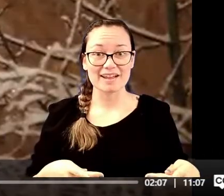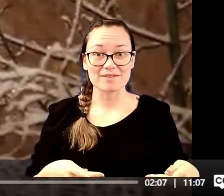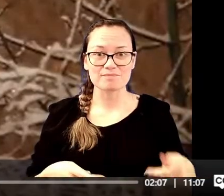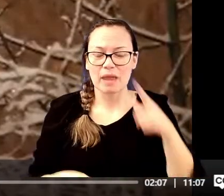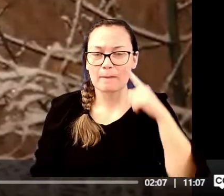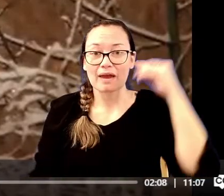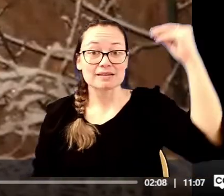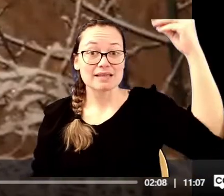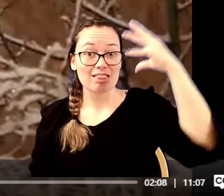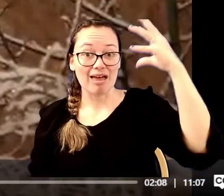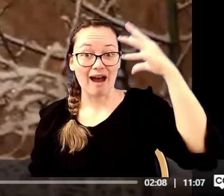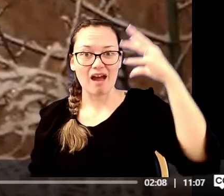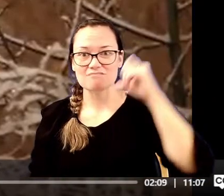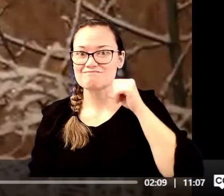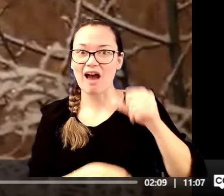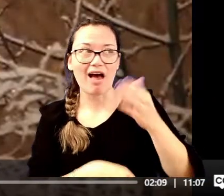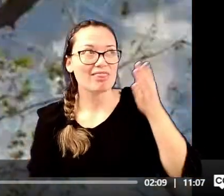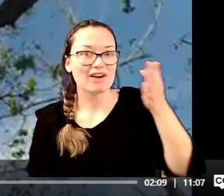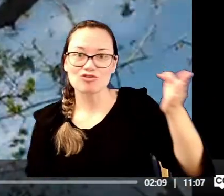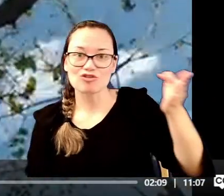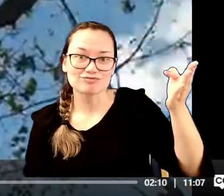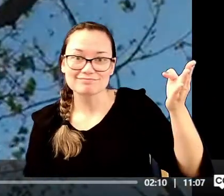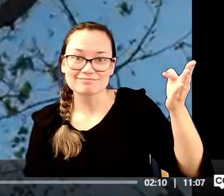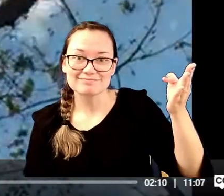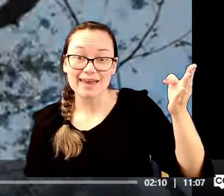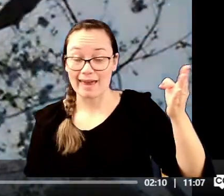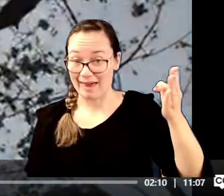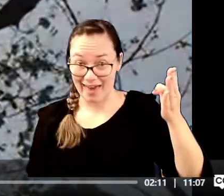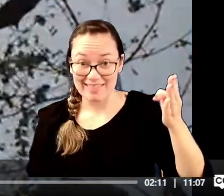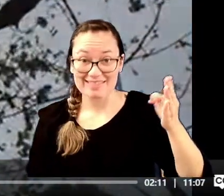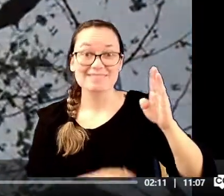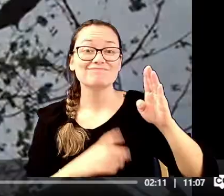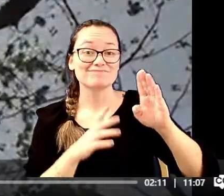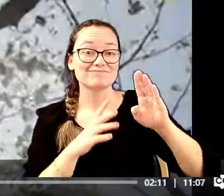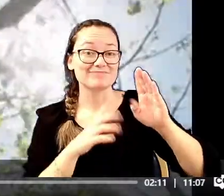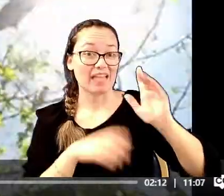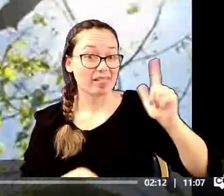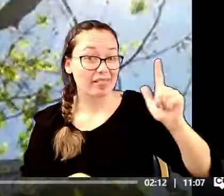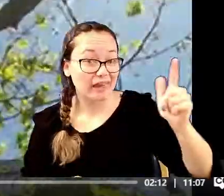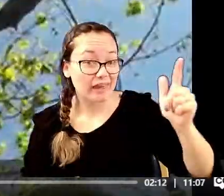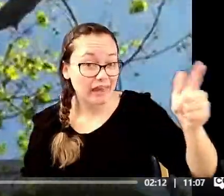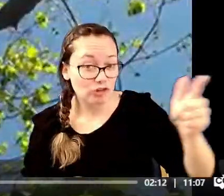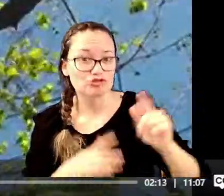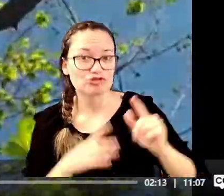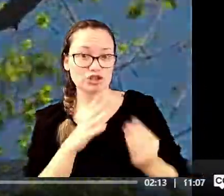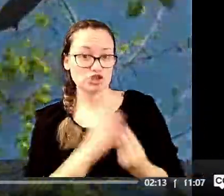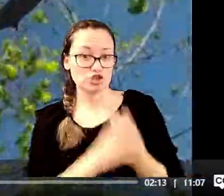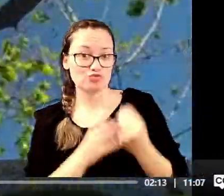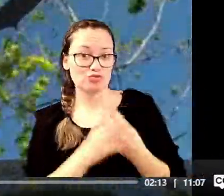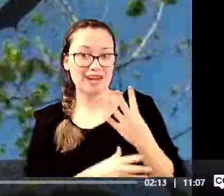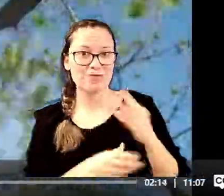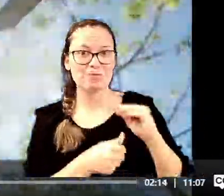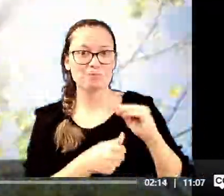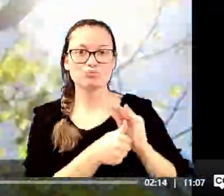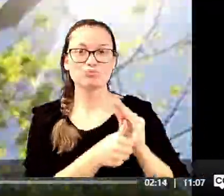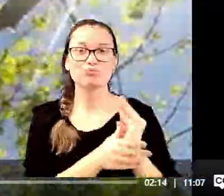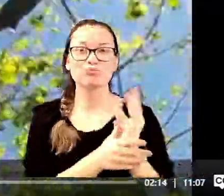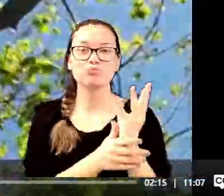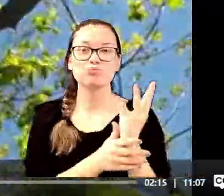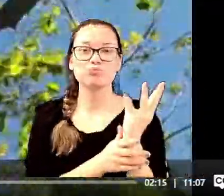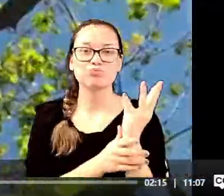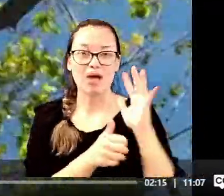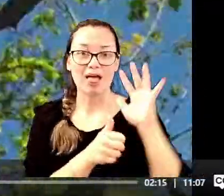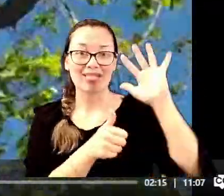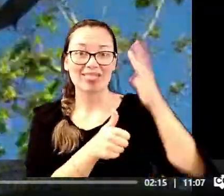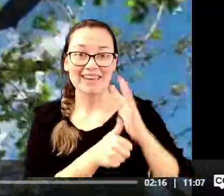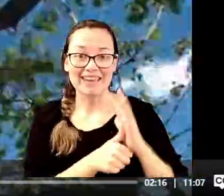then they just lose all their leaves. And then in the spring, when the days start to get longer, they grow their leaves back and they start all over